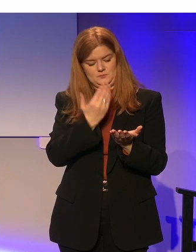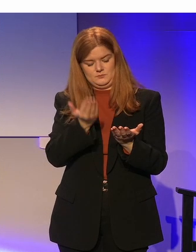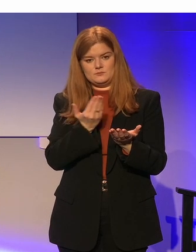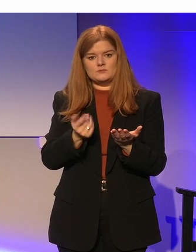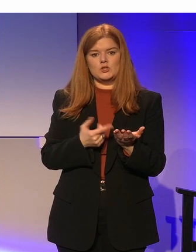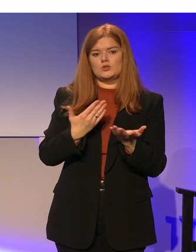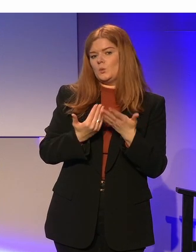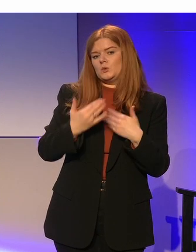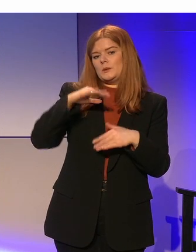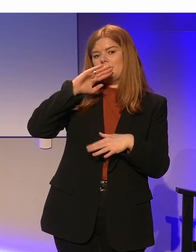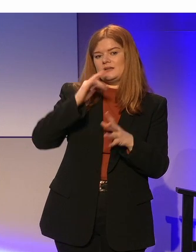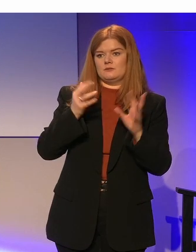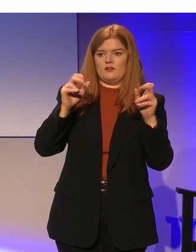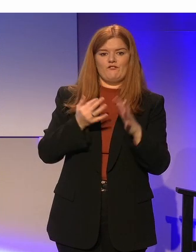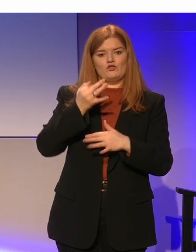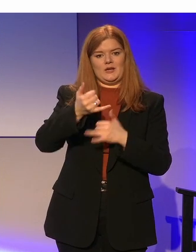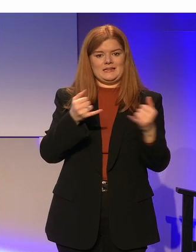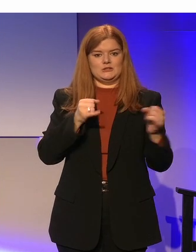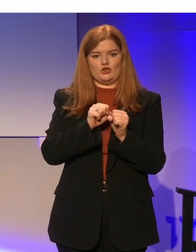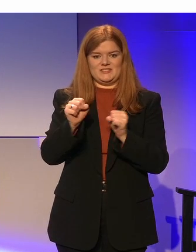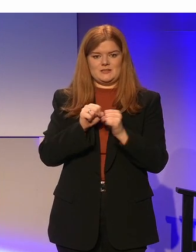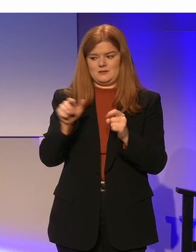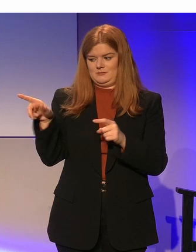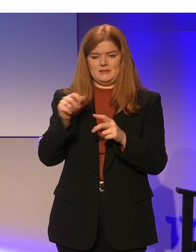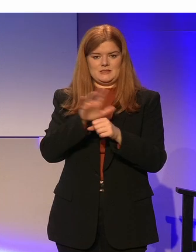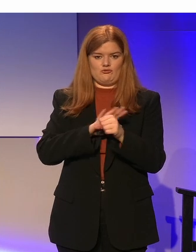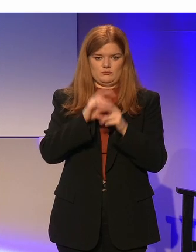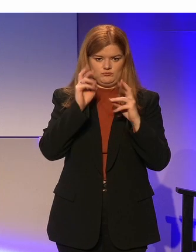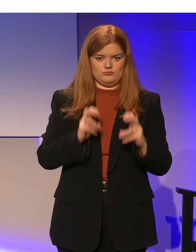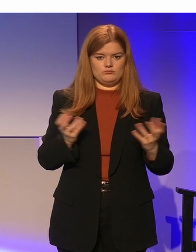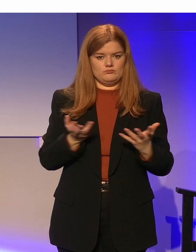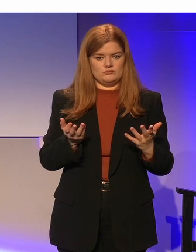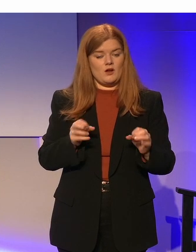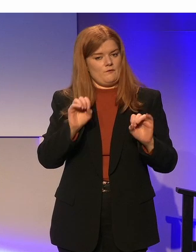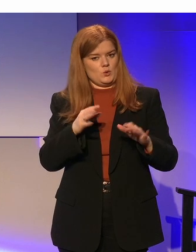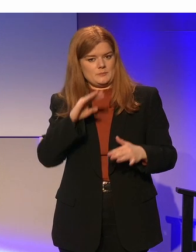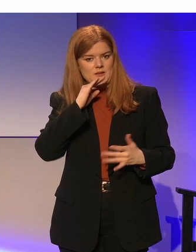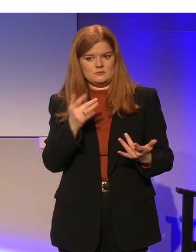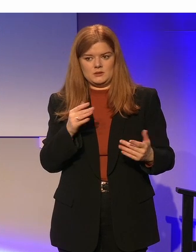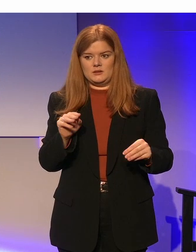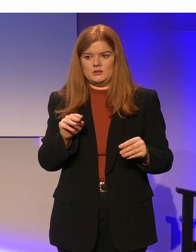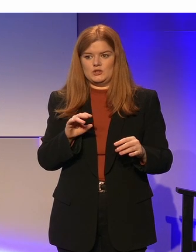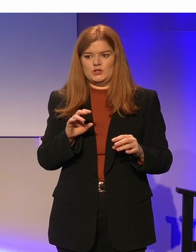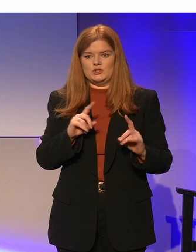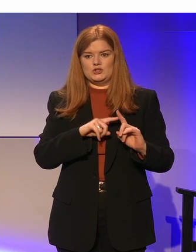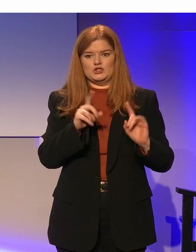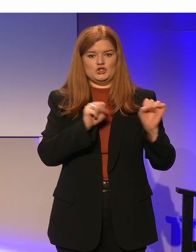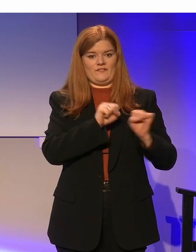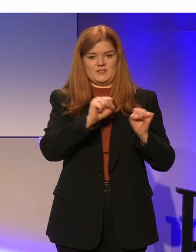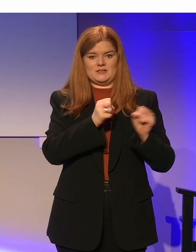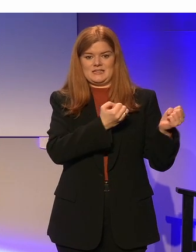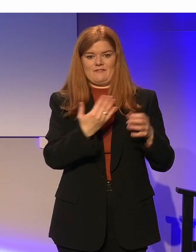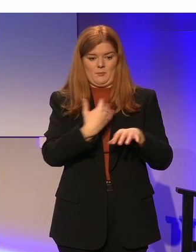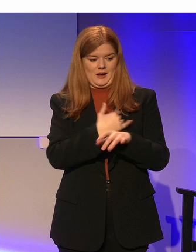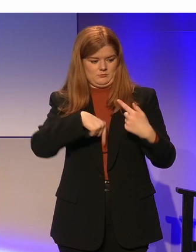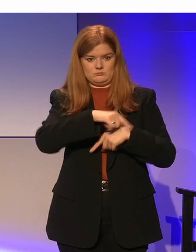So what do we mean by frontline services in this study? Well, of course, we mean those services delivered